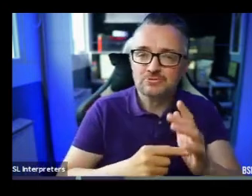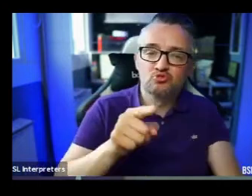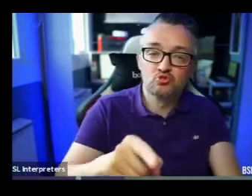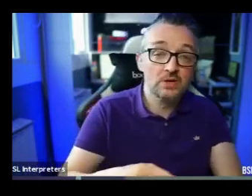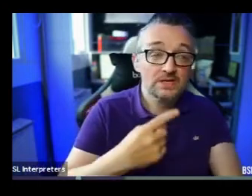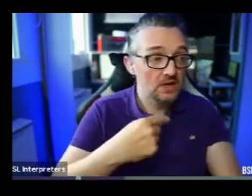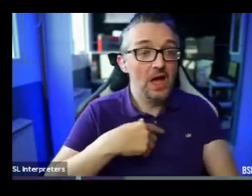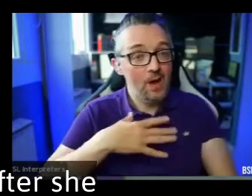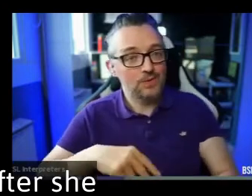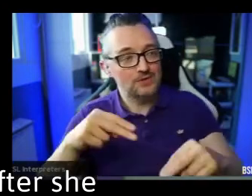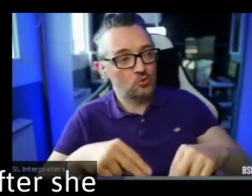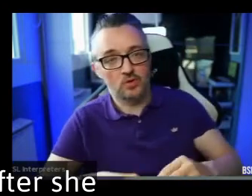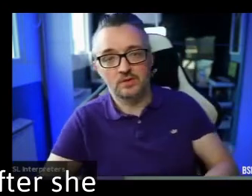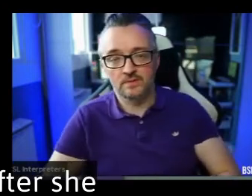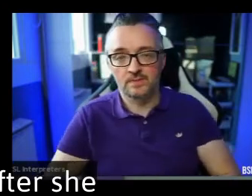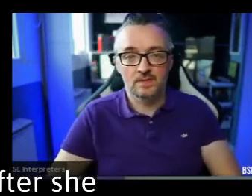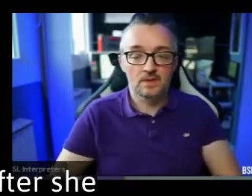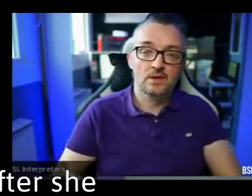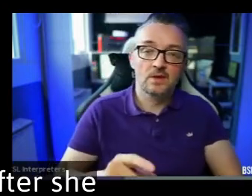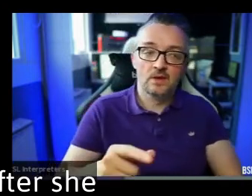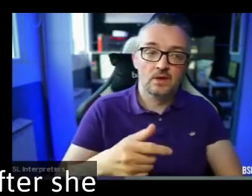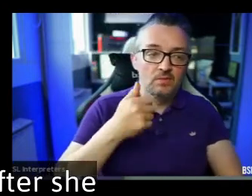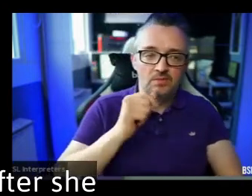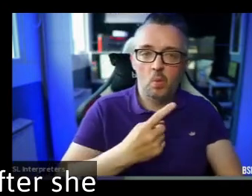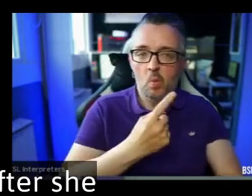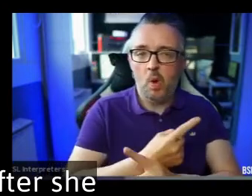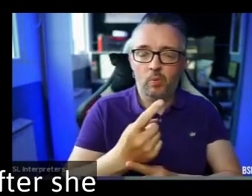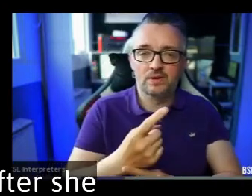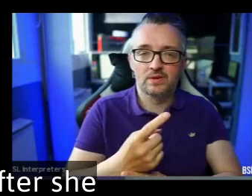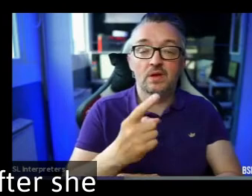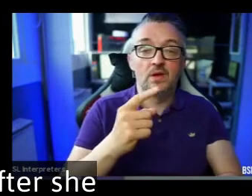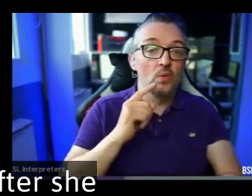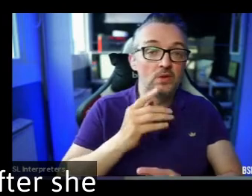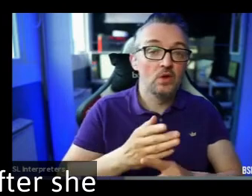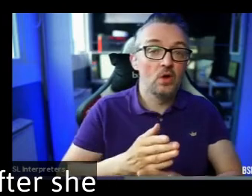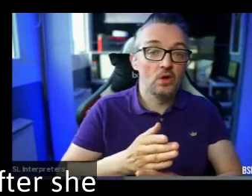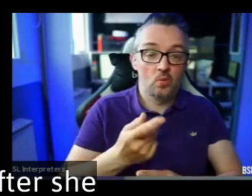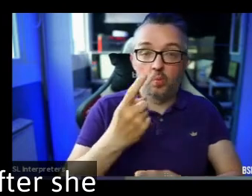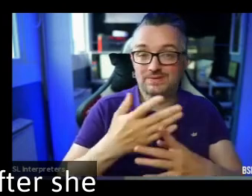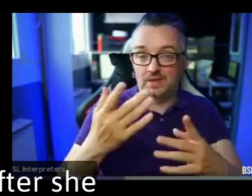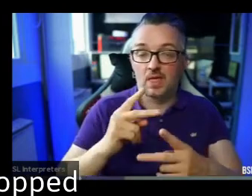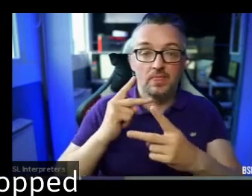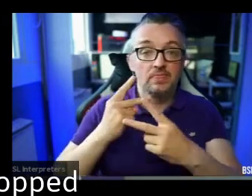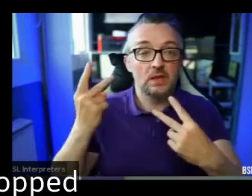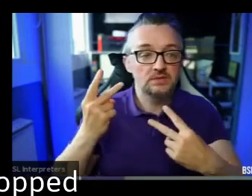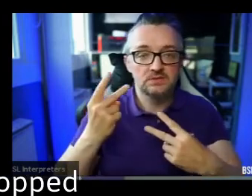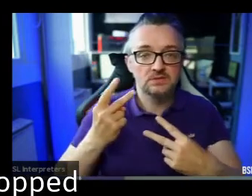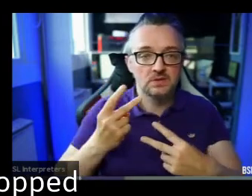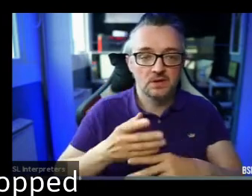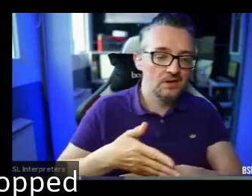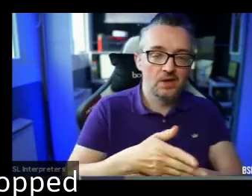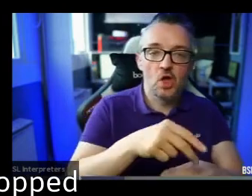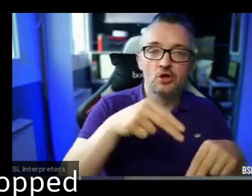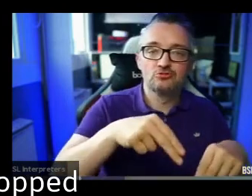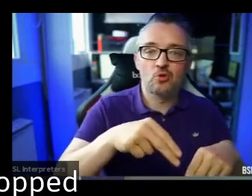kept saying, what matters to you? And she kept saying, I want a dog. After she did this for about a week, on the way to Ethel's house one